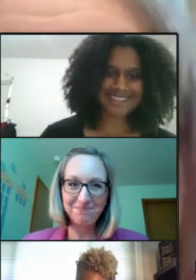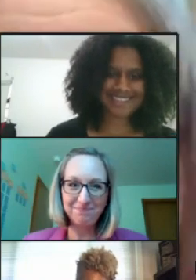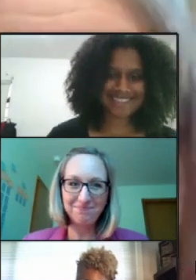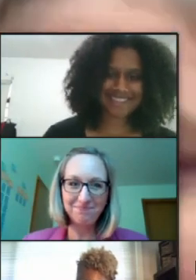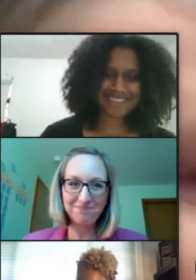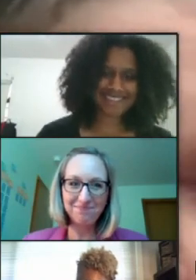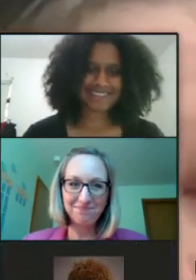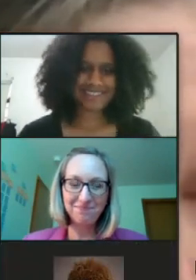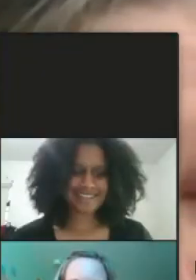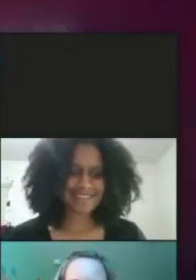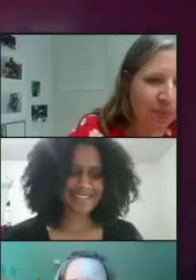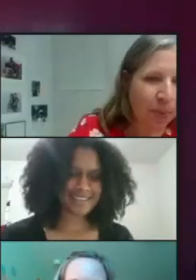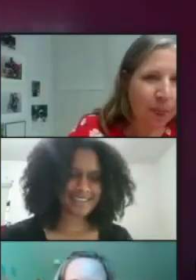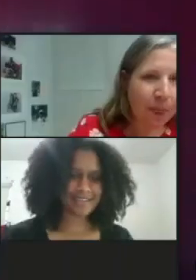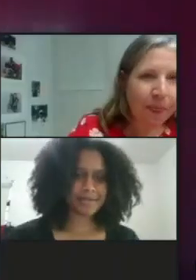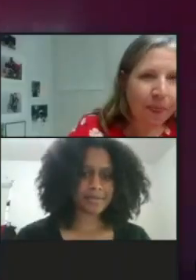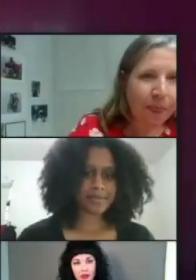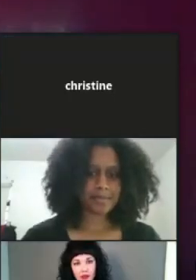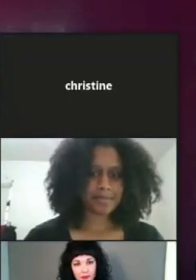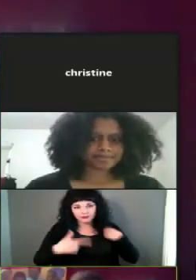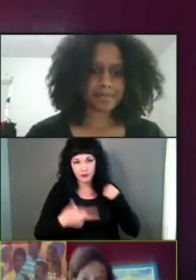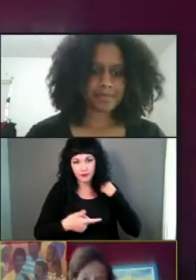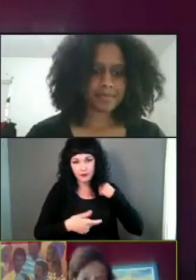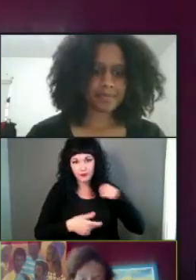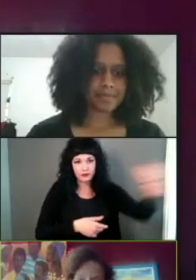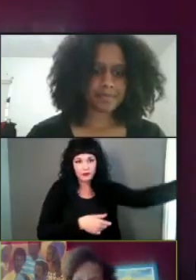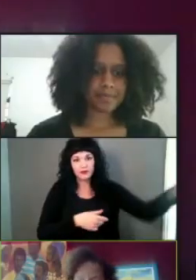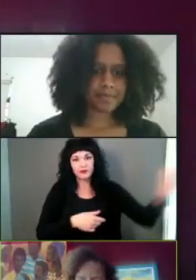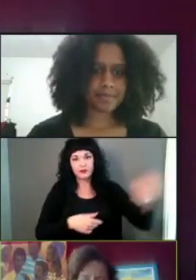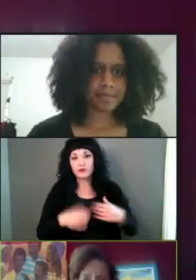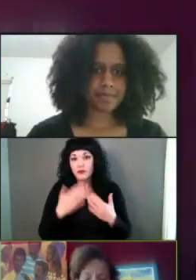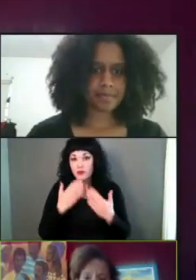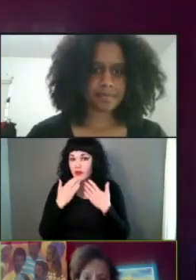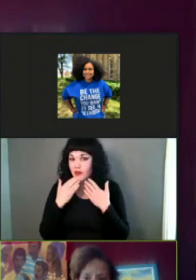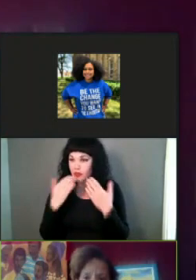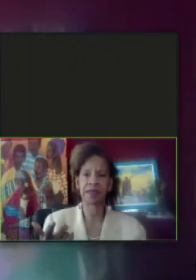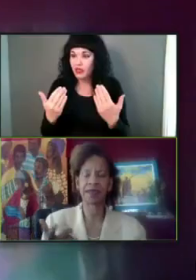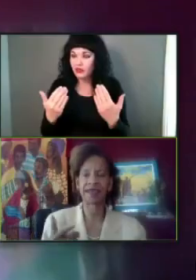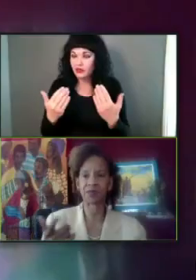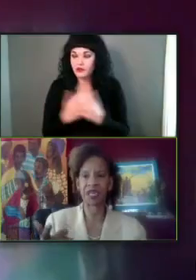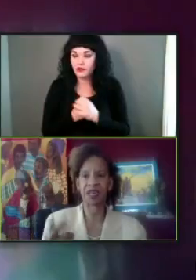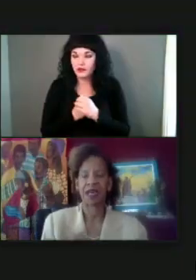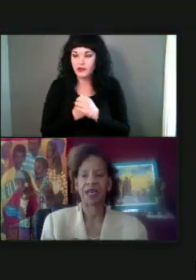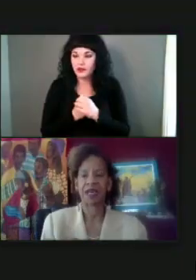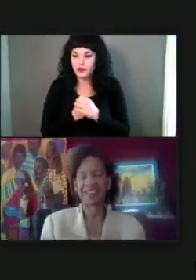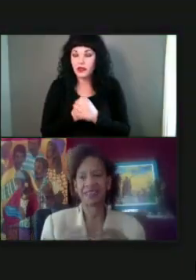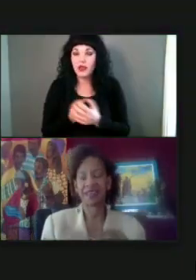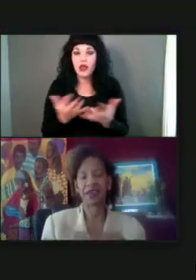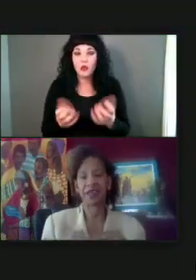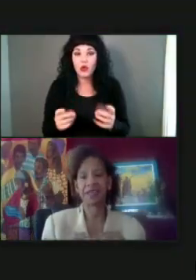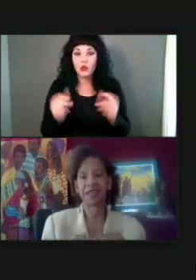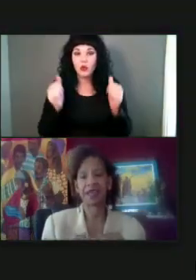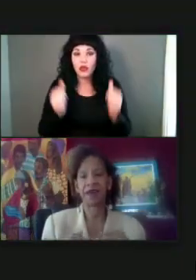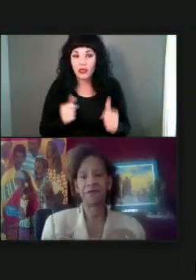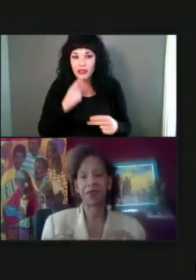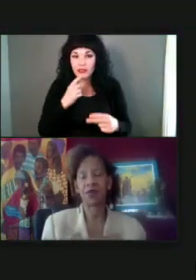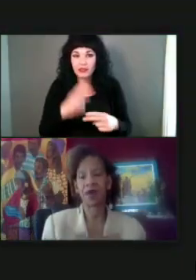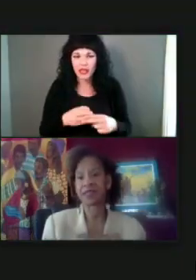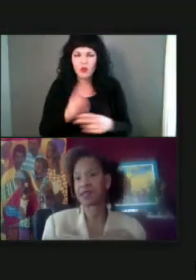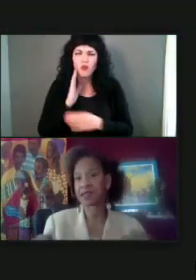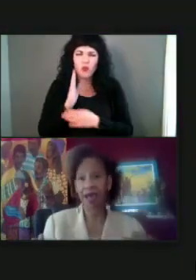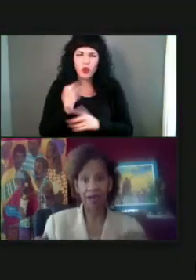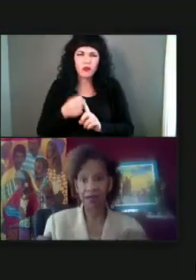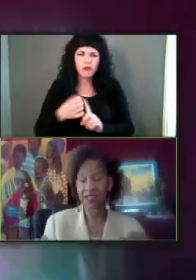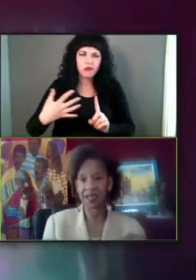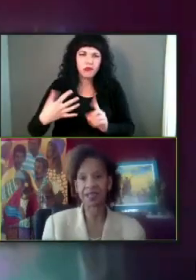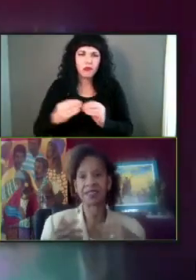Meta? Yes, thank you. And I would just like to quickly say, and you'll hear more in next week, is that there is an effort across